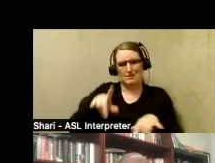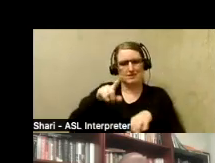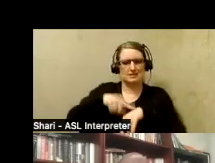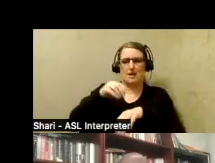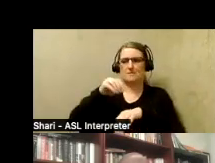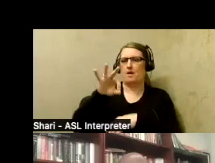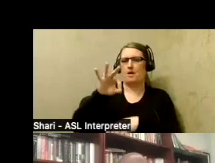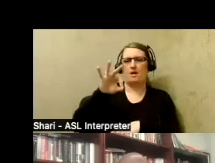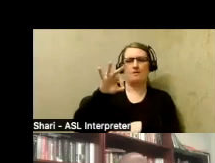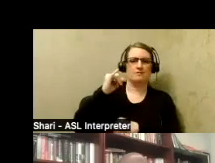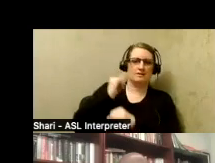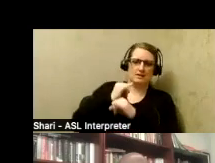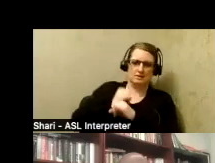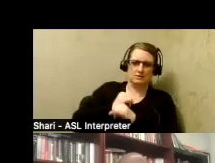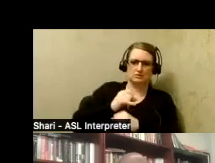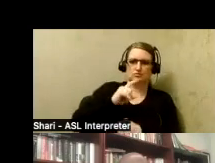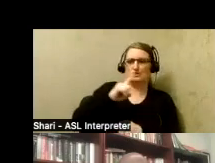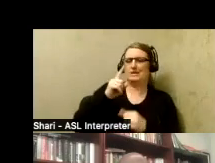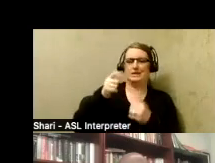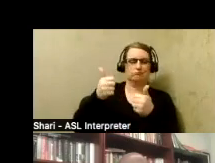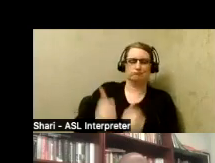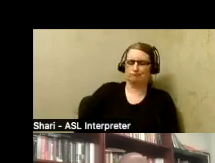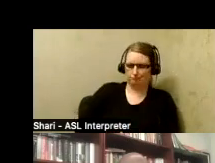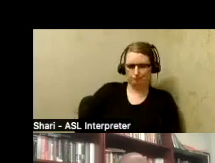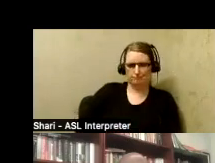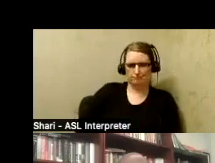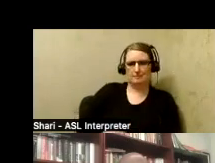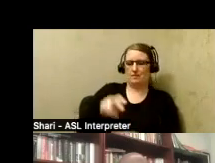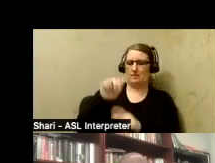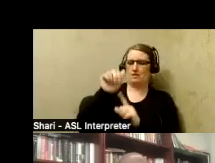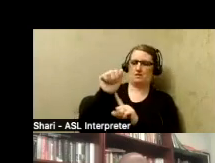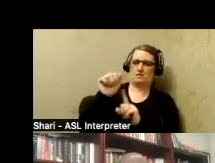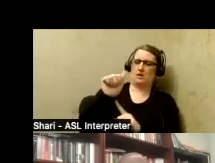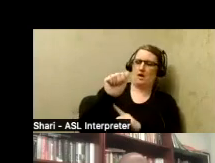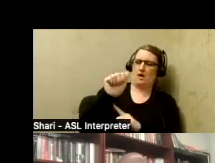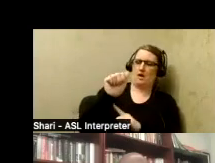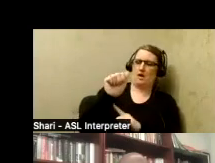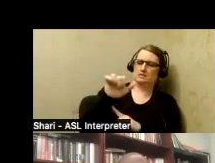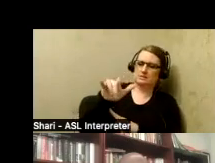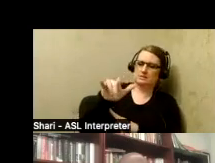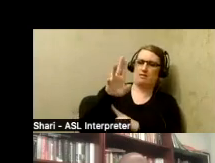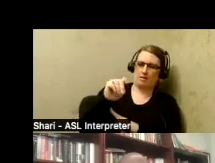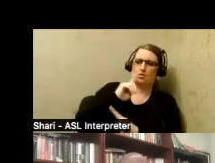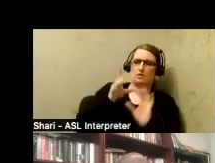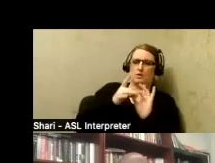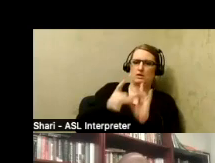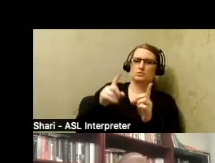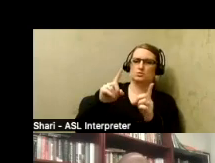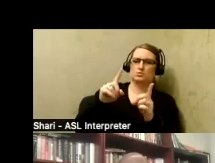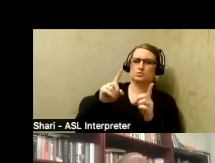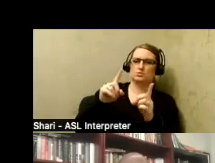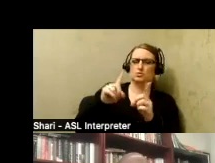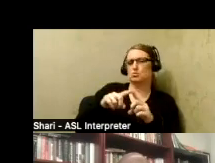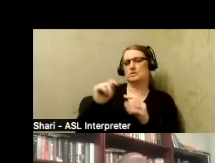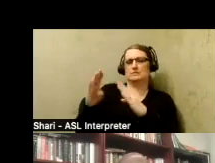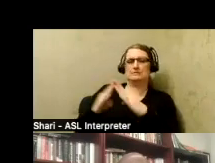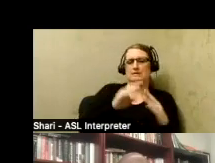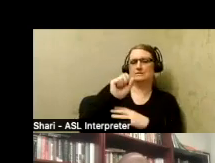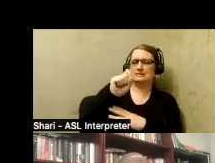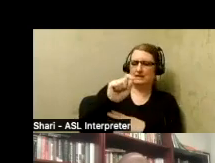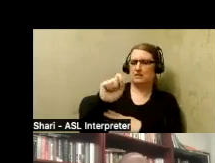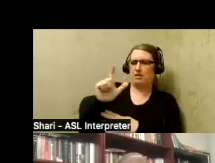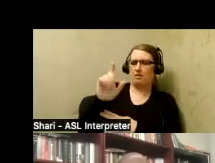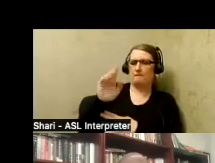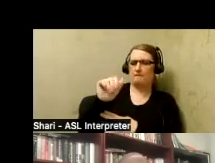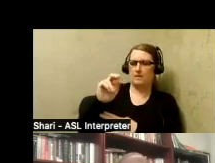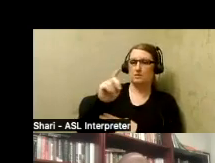decline. This key word for Tosquelles is asylum in relation to the village of Saint Alban, and against the